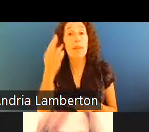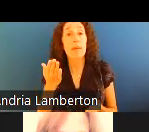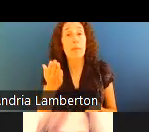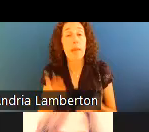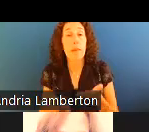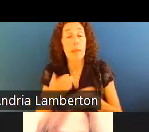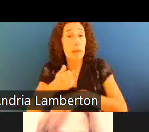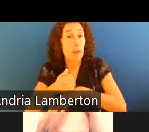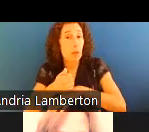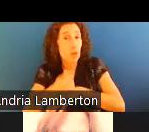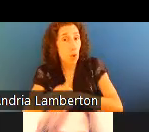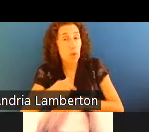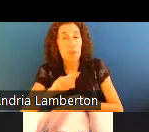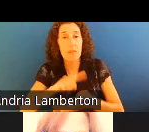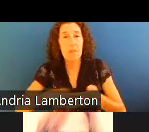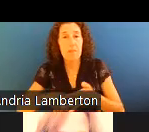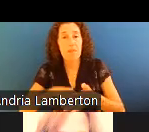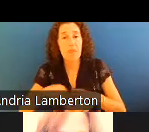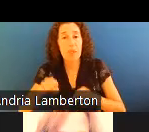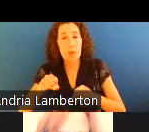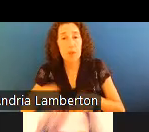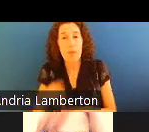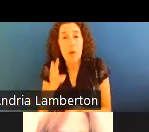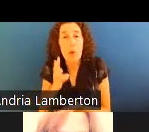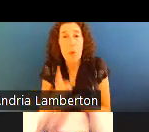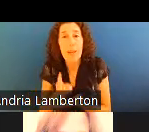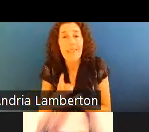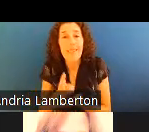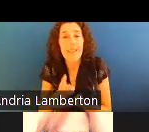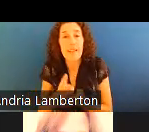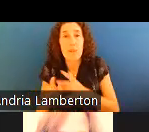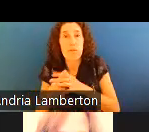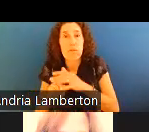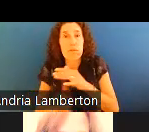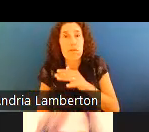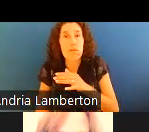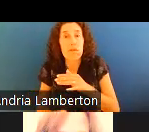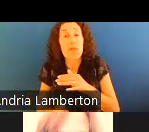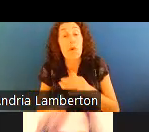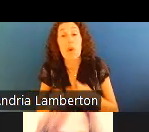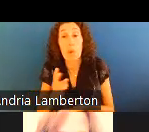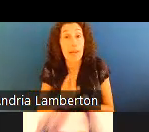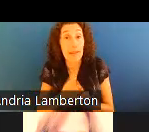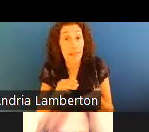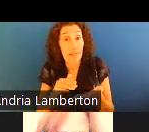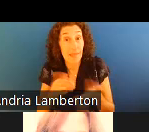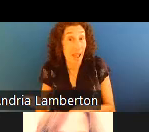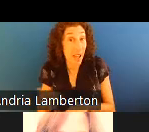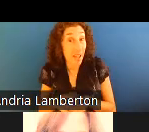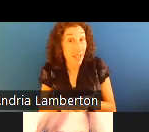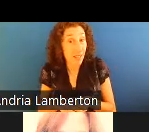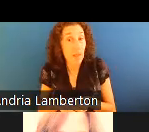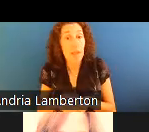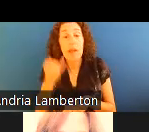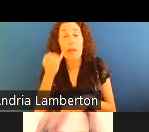available, they can't be located. God forbid somebody's passed away. There is a new law. As of